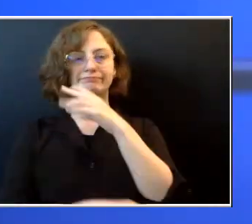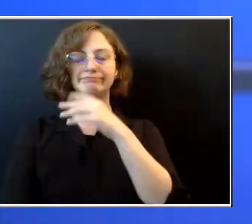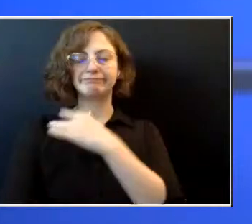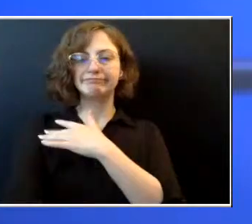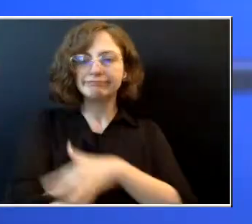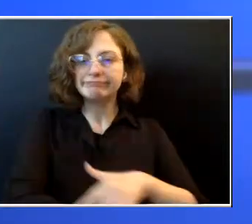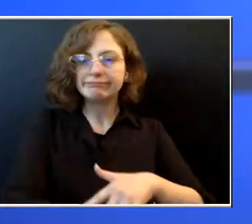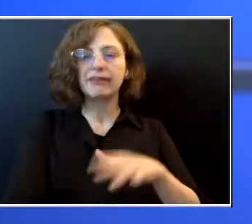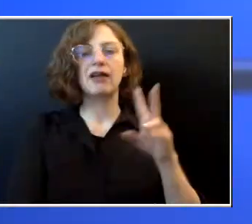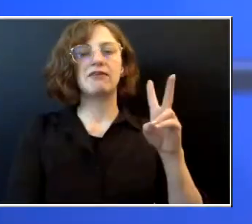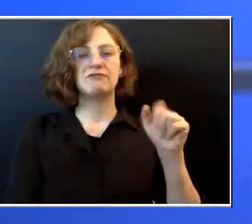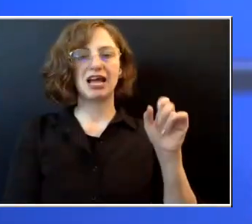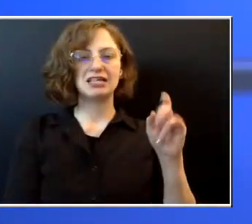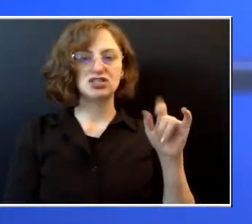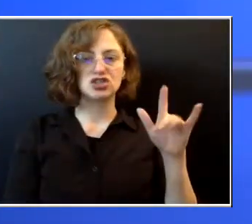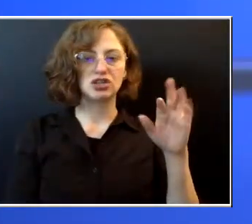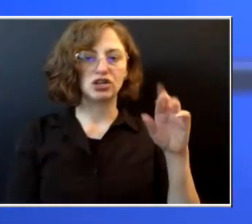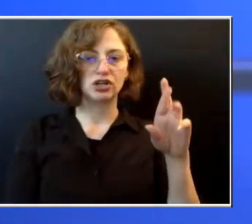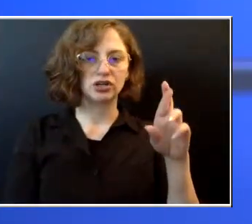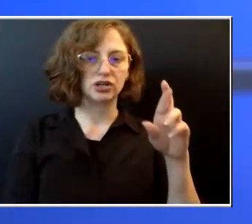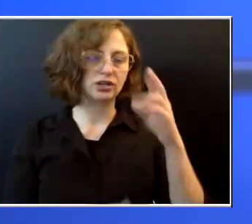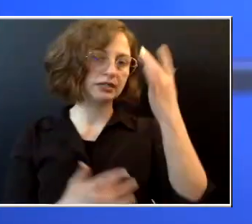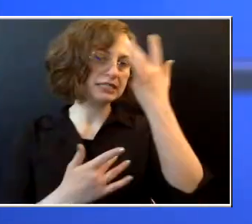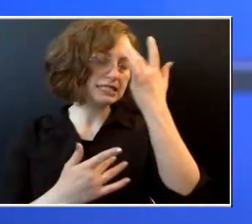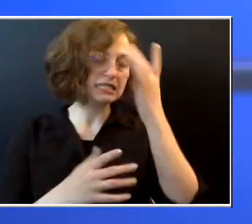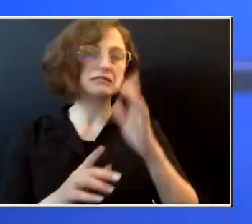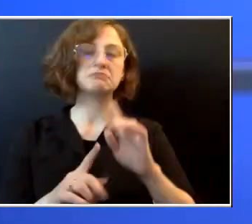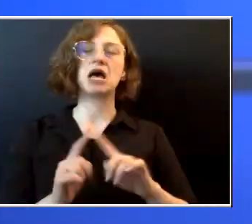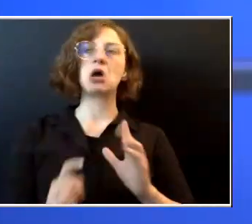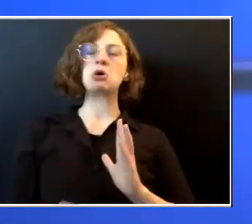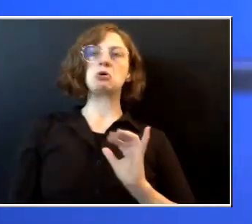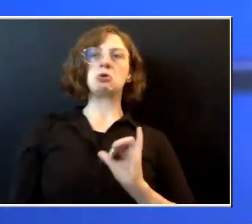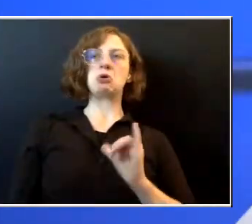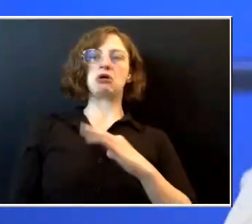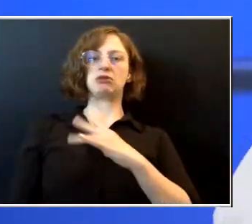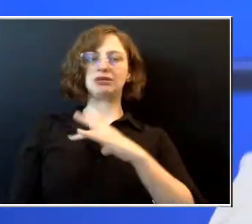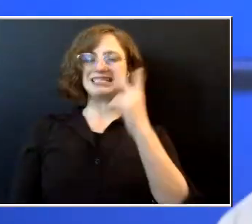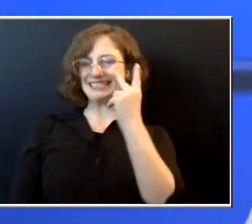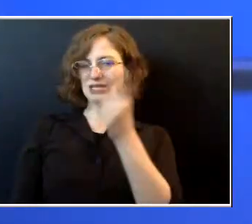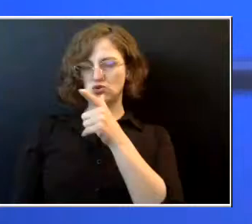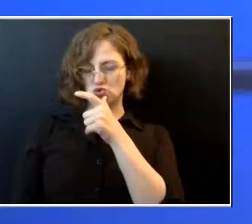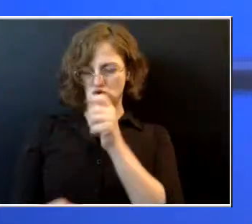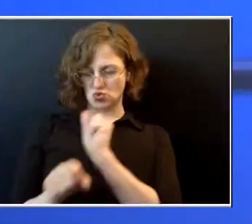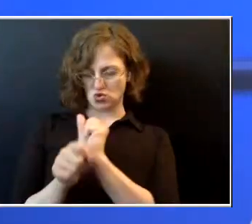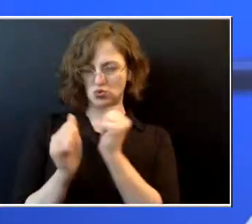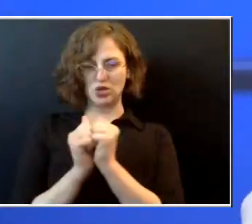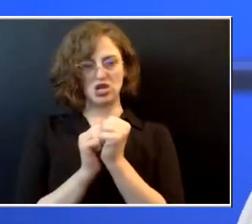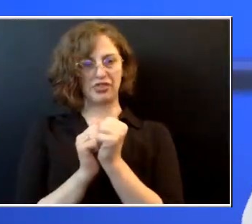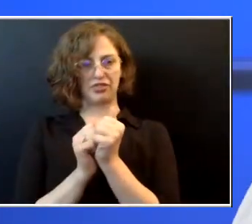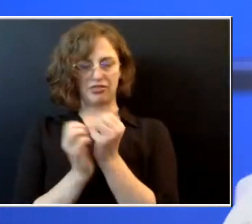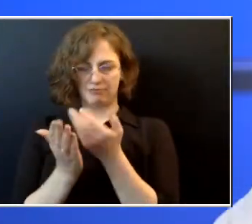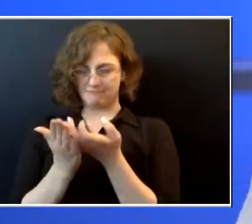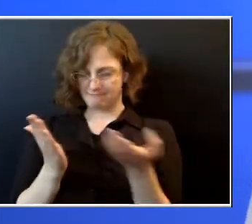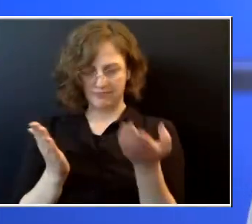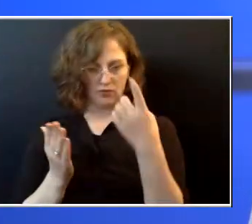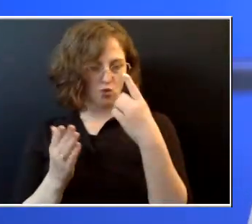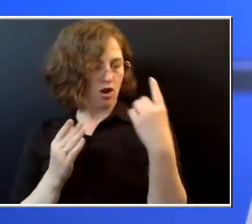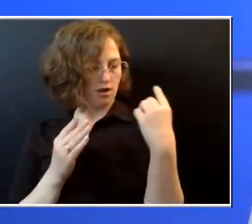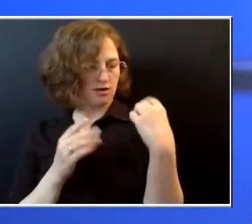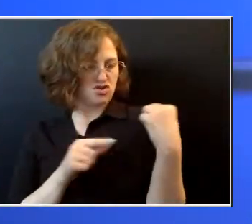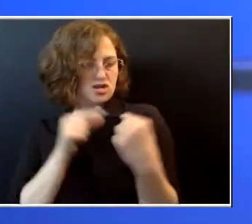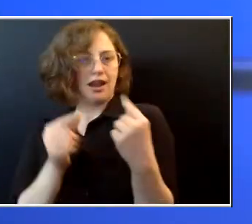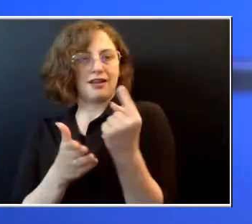are working with the tools of genetic therapies, the viruses and vectors that could use to put genetic information into